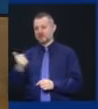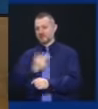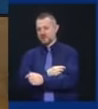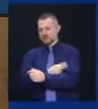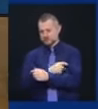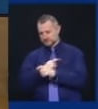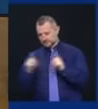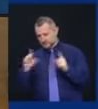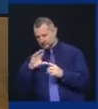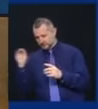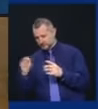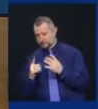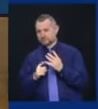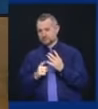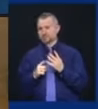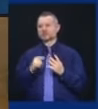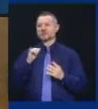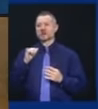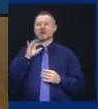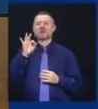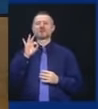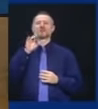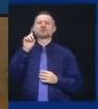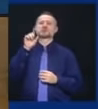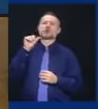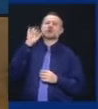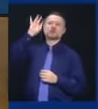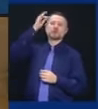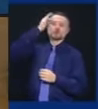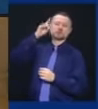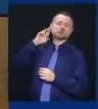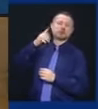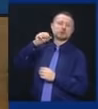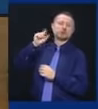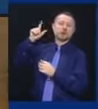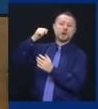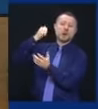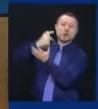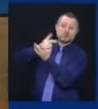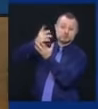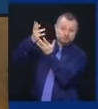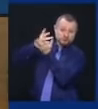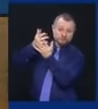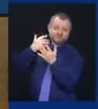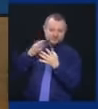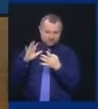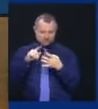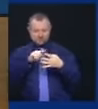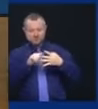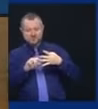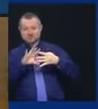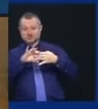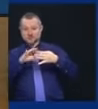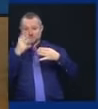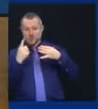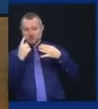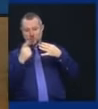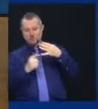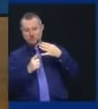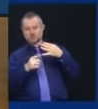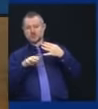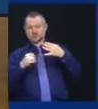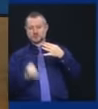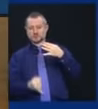is going for FDA approval. So Johnson & Johnson and Pfizer, Moderna, and now AstraZeneca. We